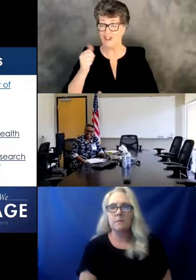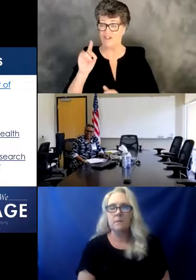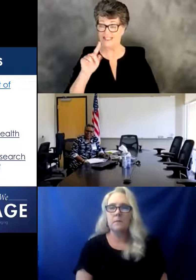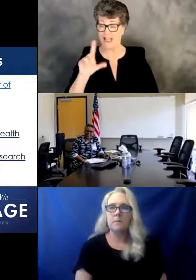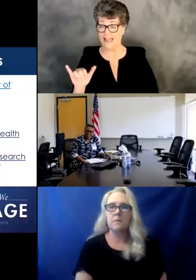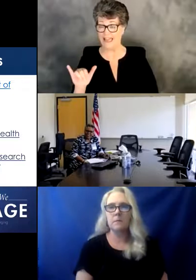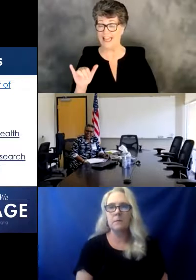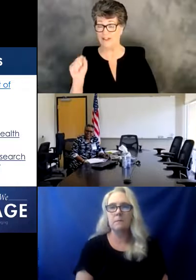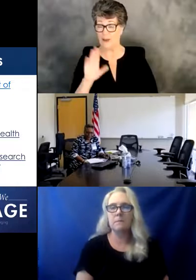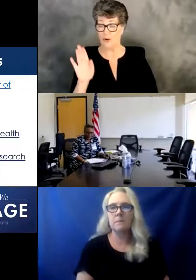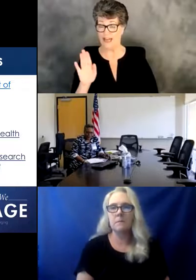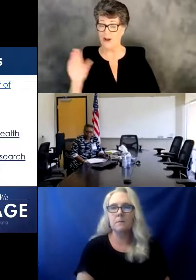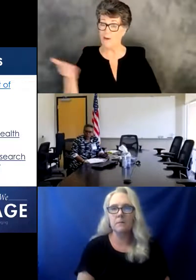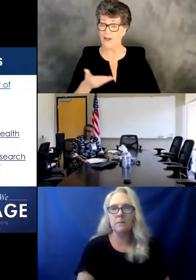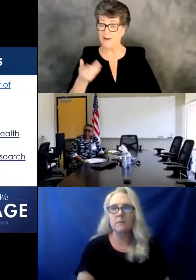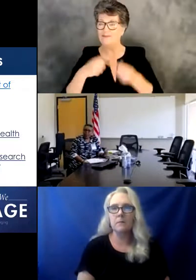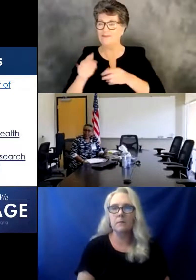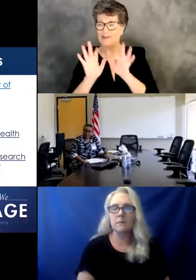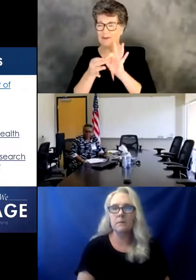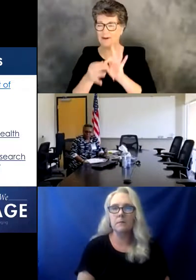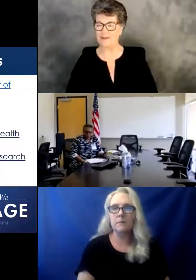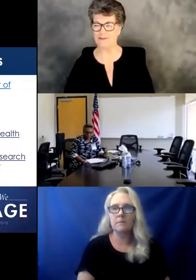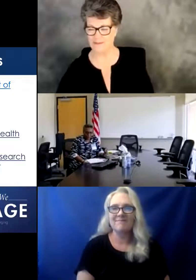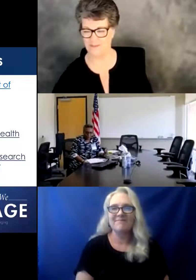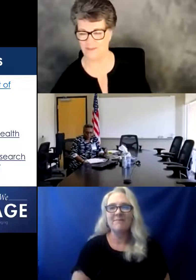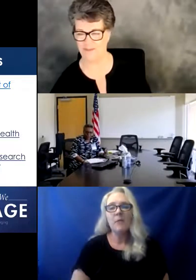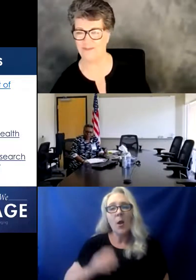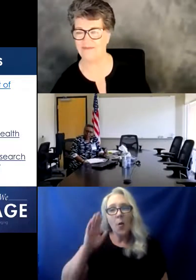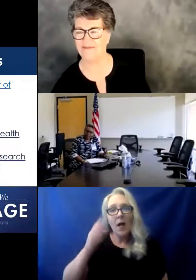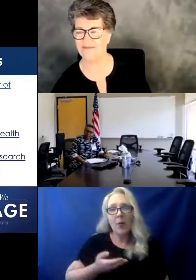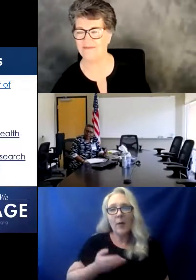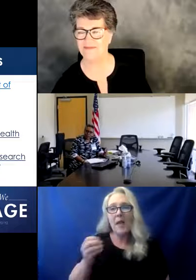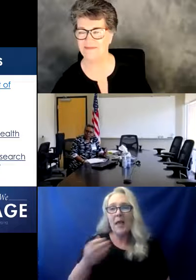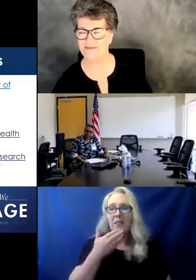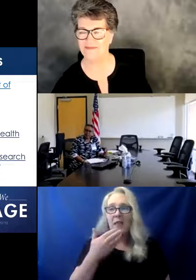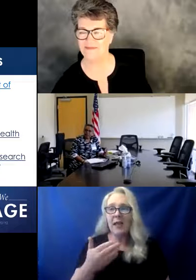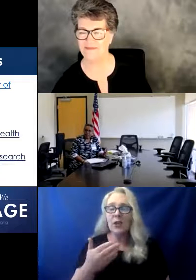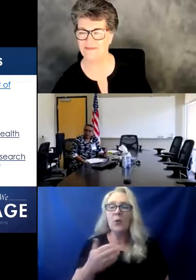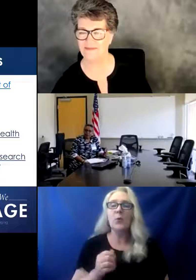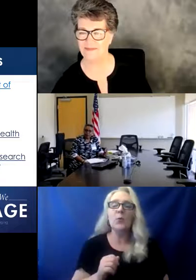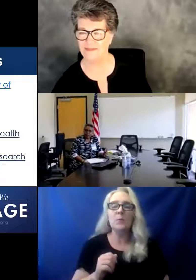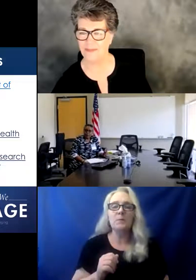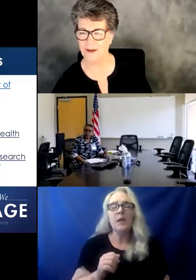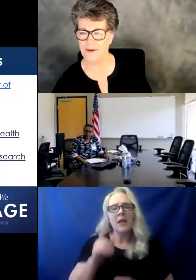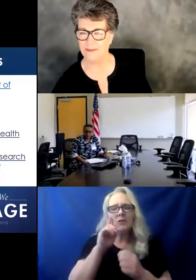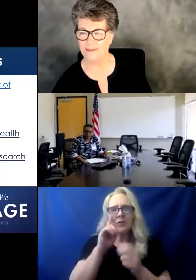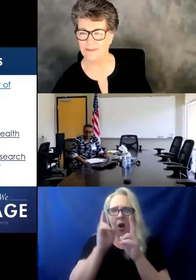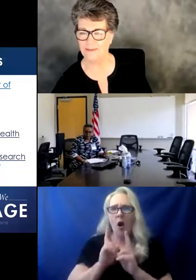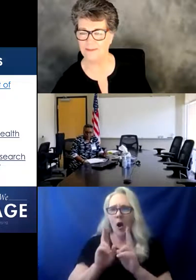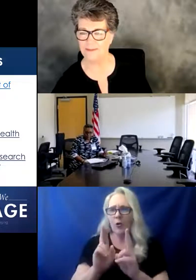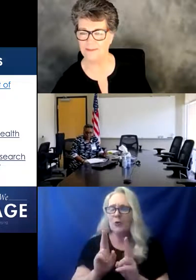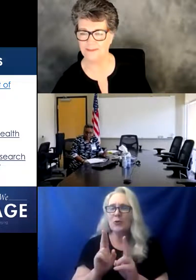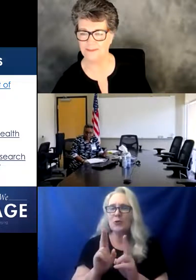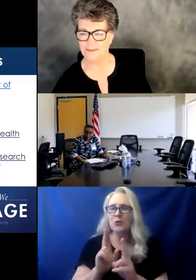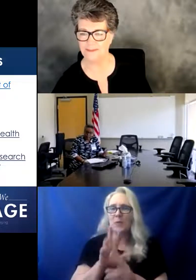San Bernardino, welcome. Welcome and thank you. And on behalf of Sharon, it is an honor to be part of